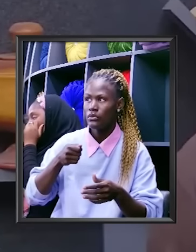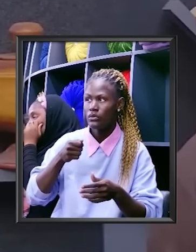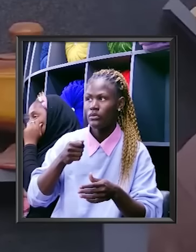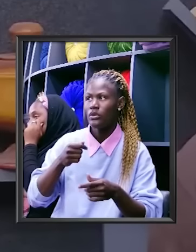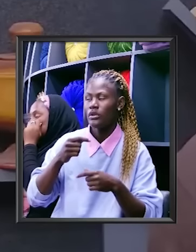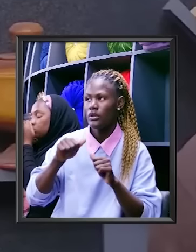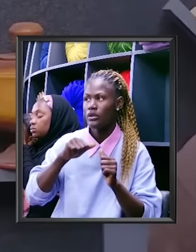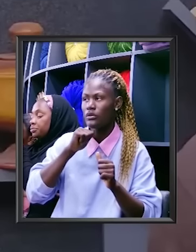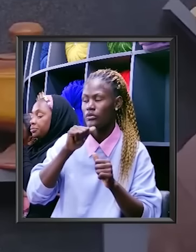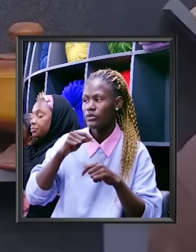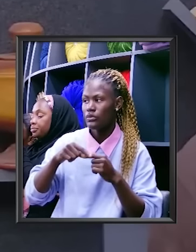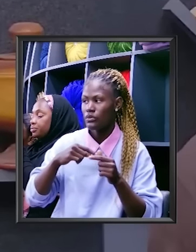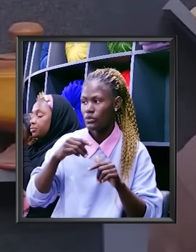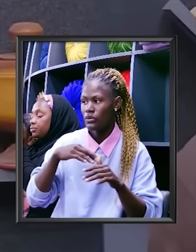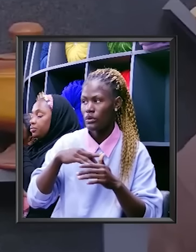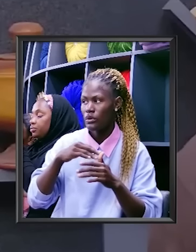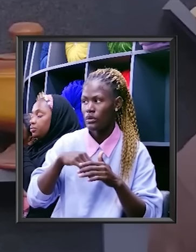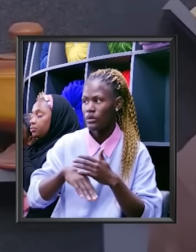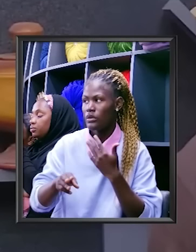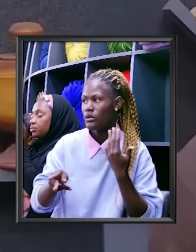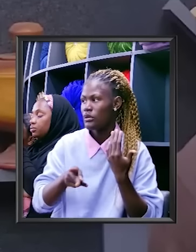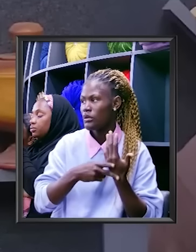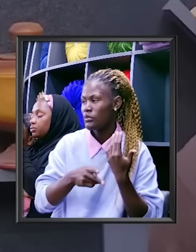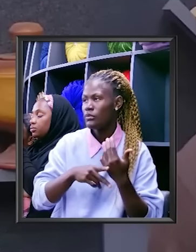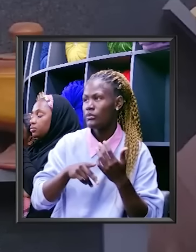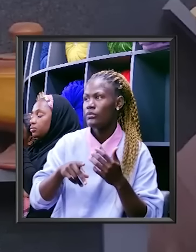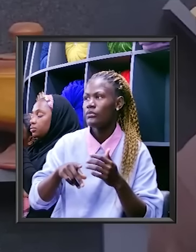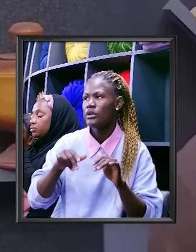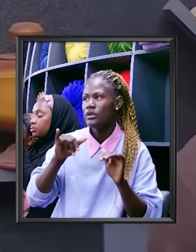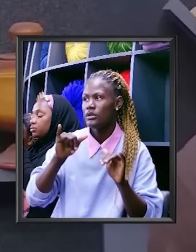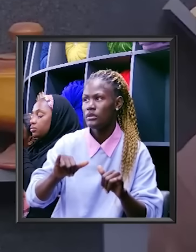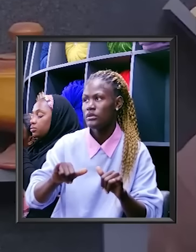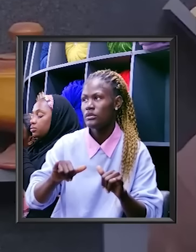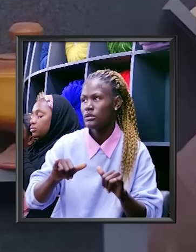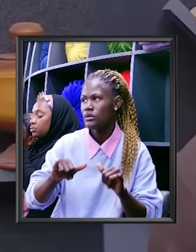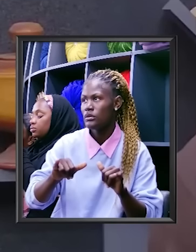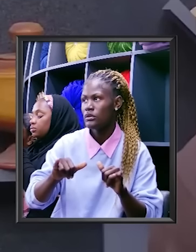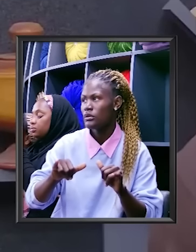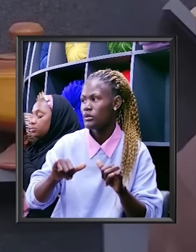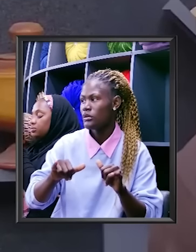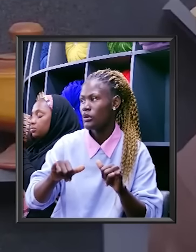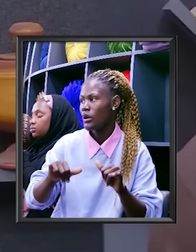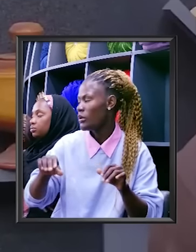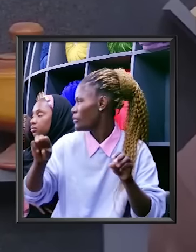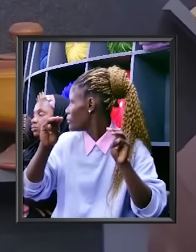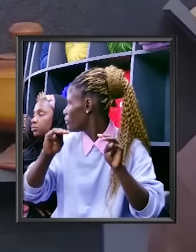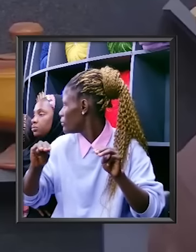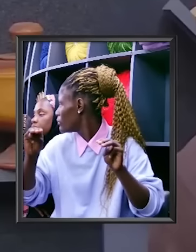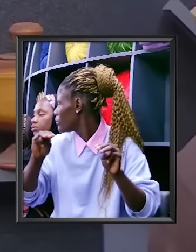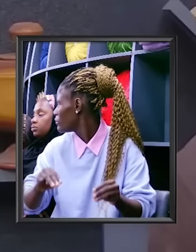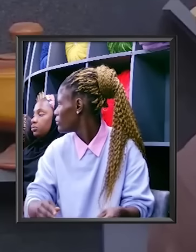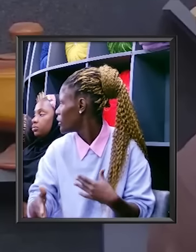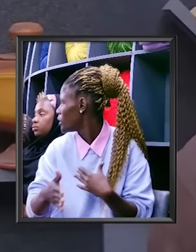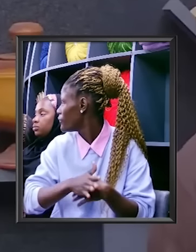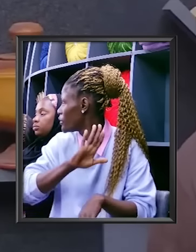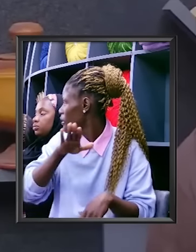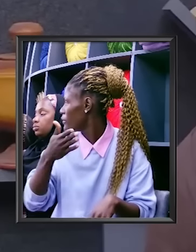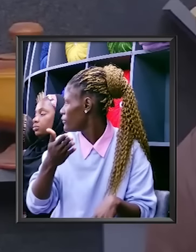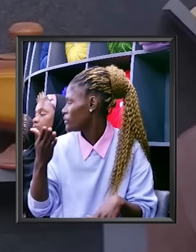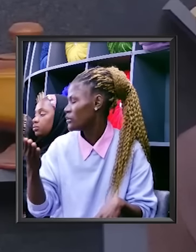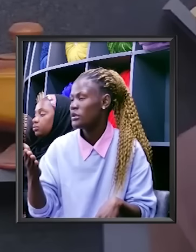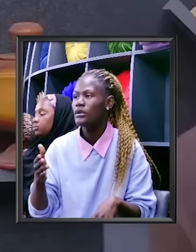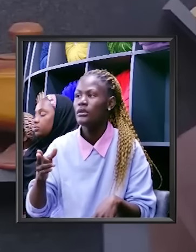because it was a Sunday, so he allowed it till Monday. But though he spoke to the security man on duty then, after everything, it was